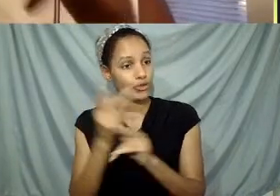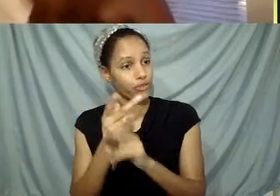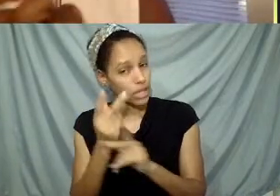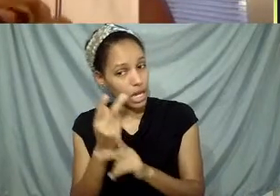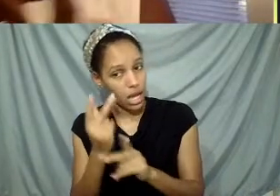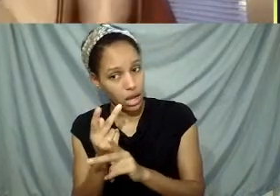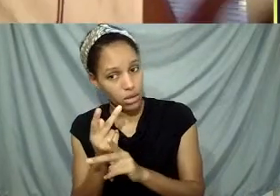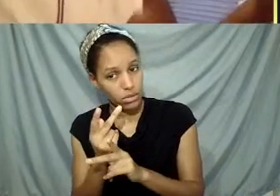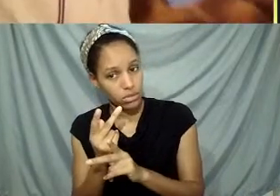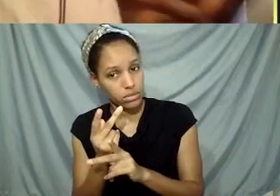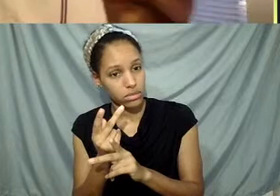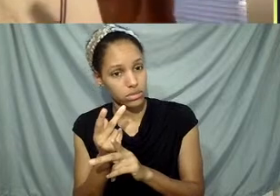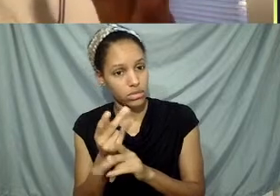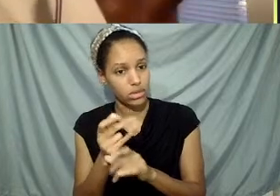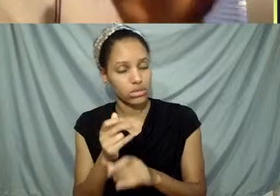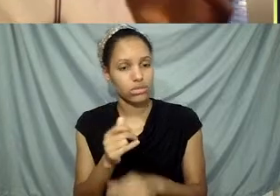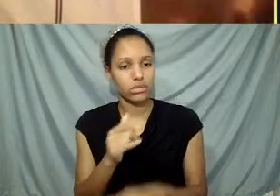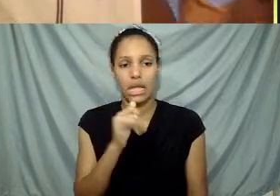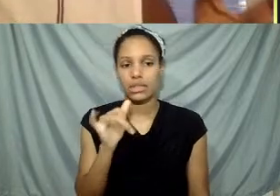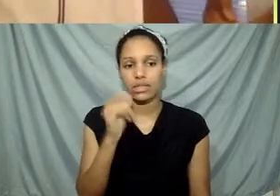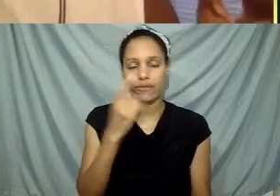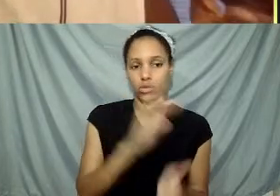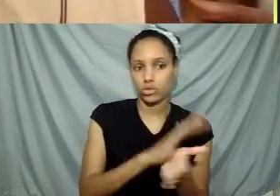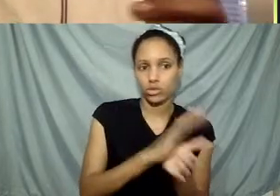a web of